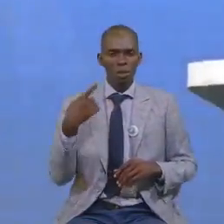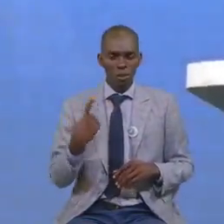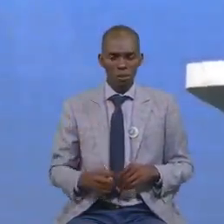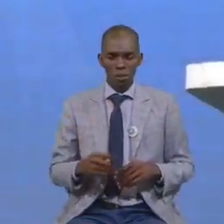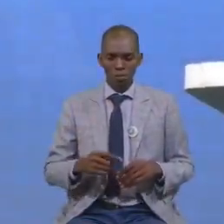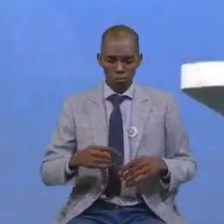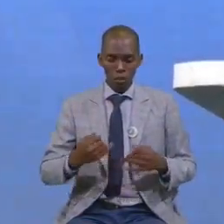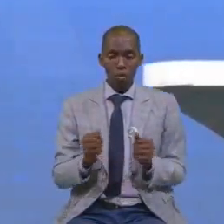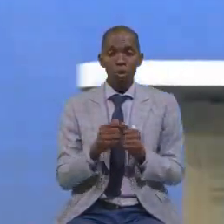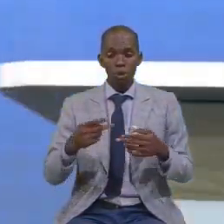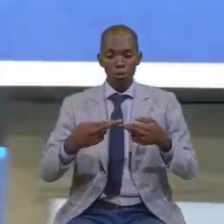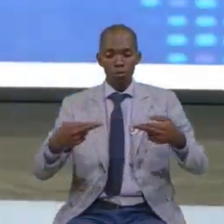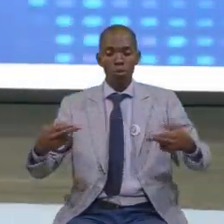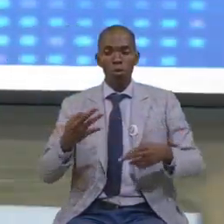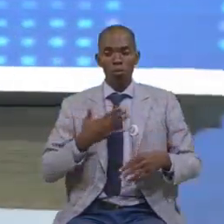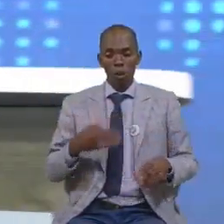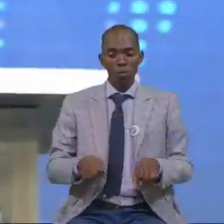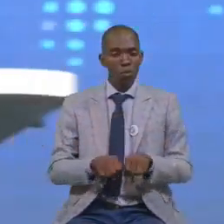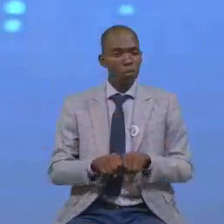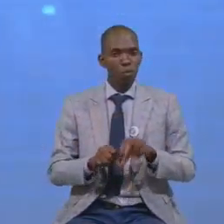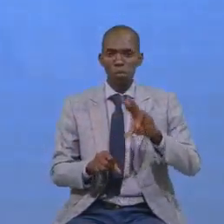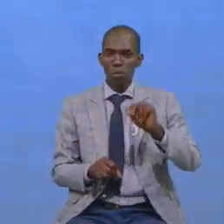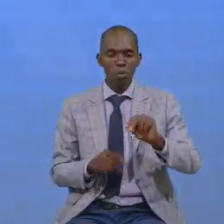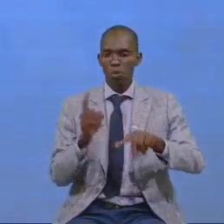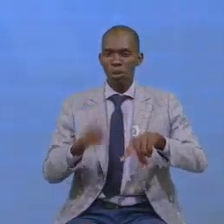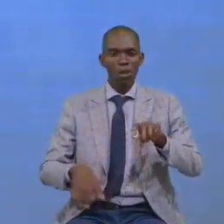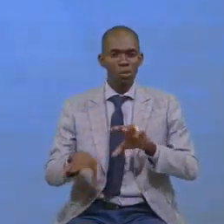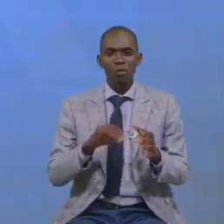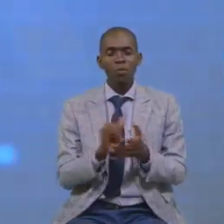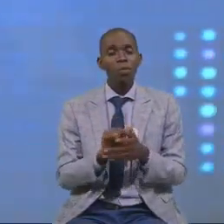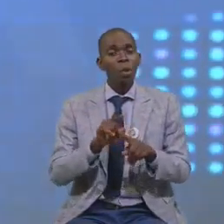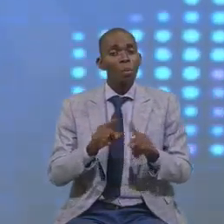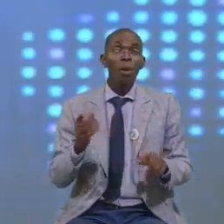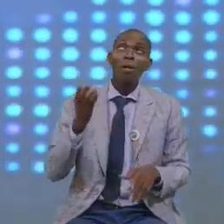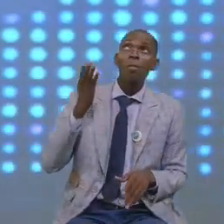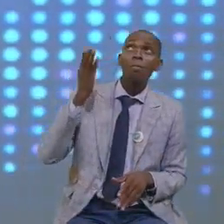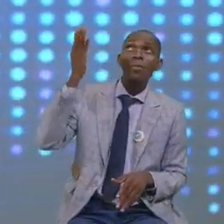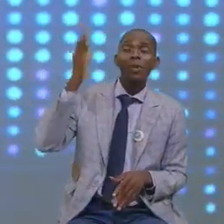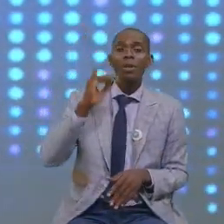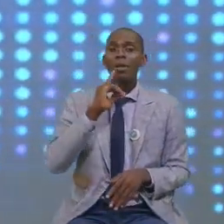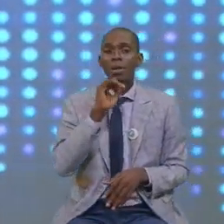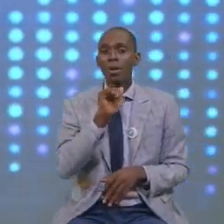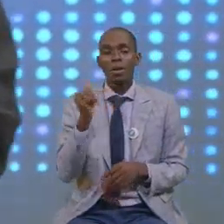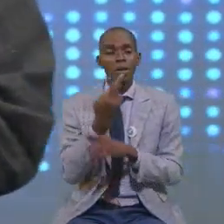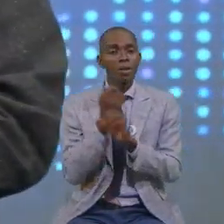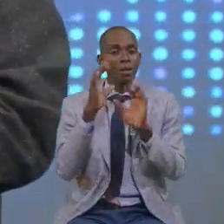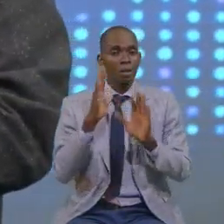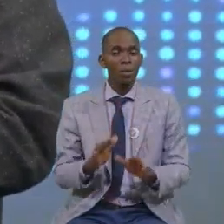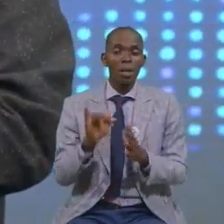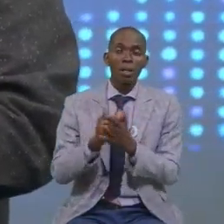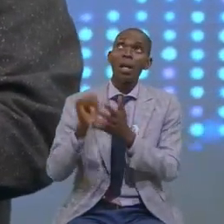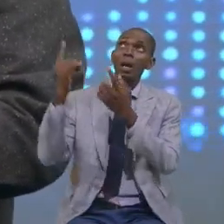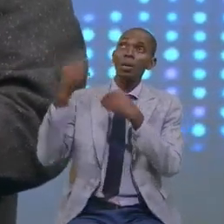You can't do that. But there is a Redeemer that comes from heaven and is